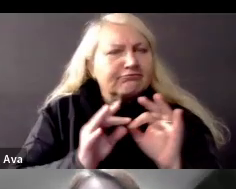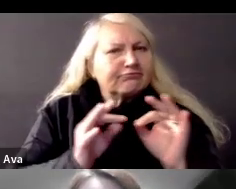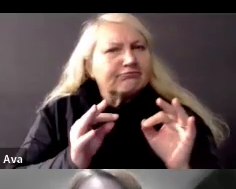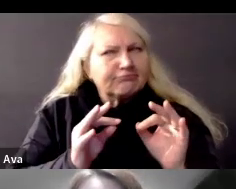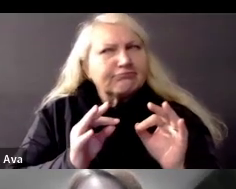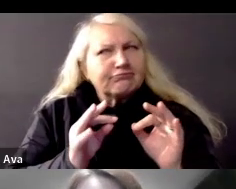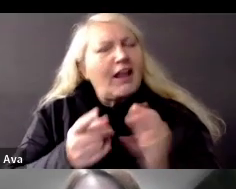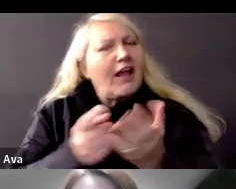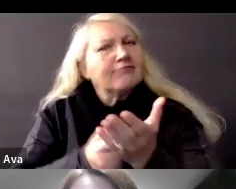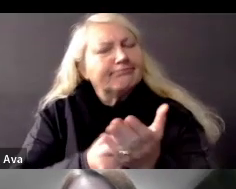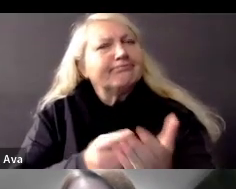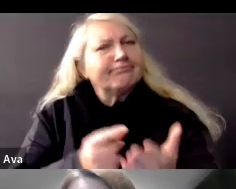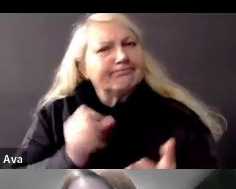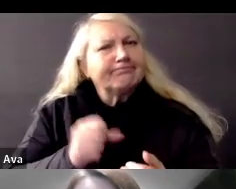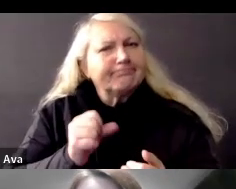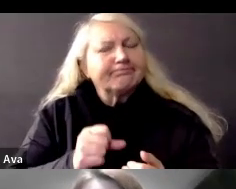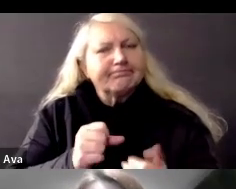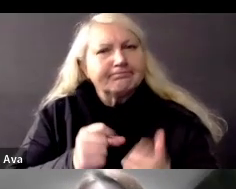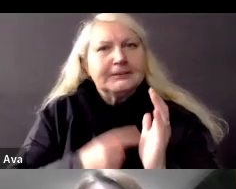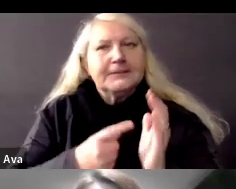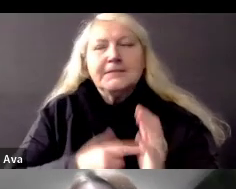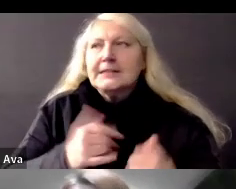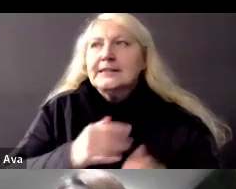challenges we all face,